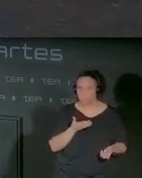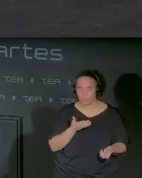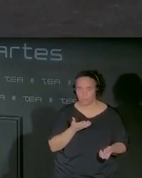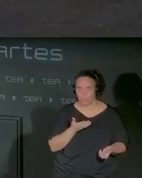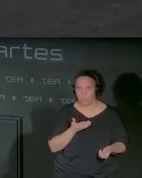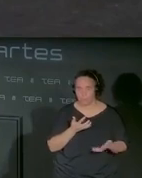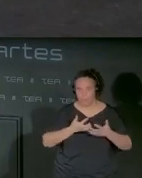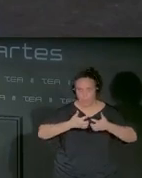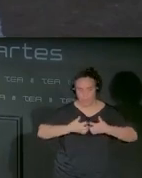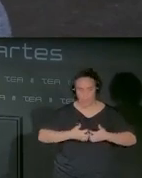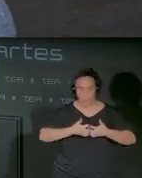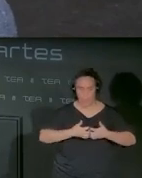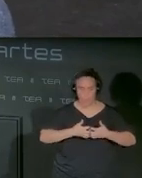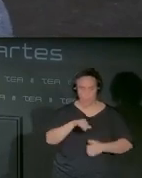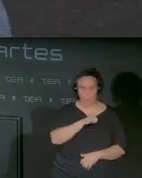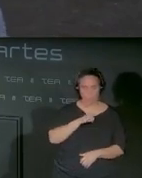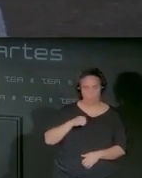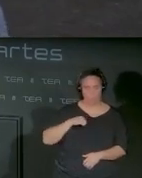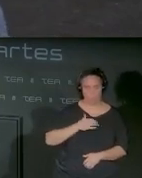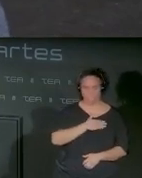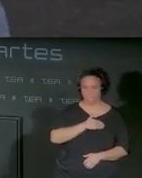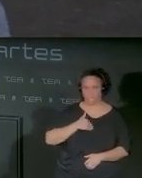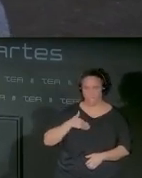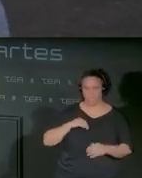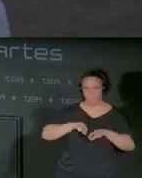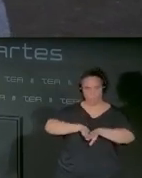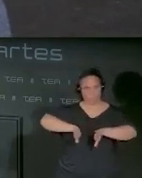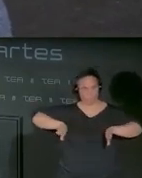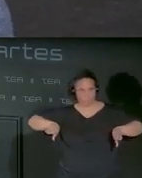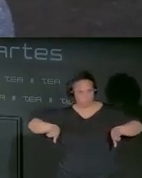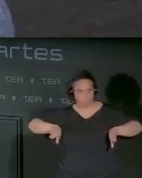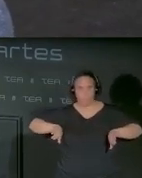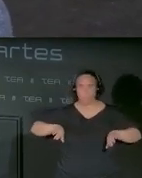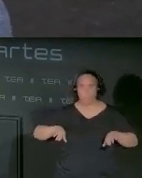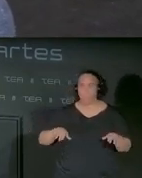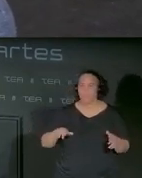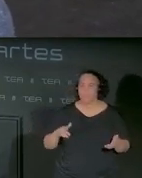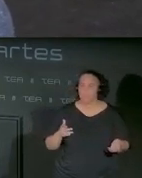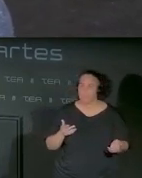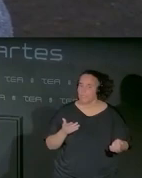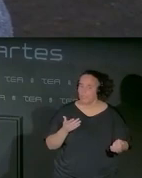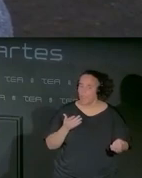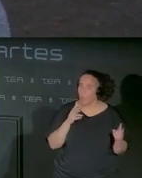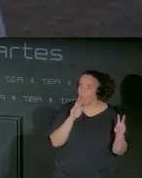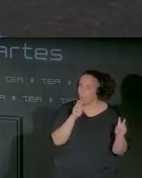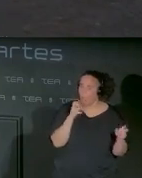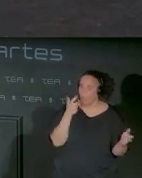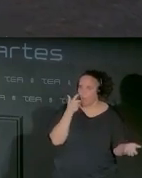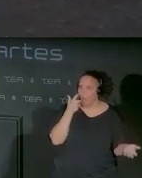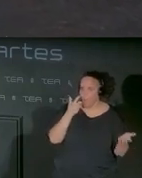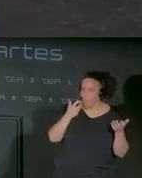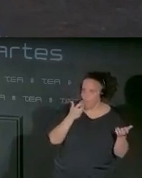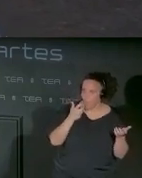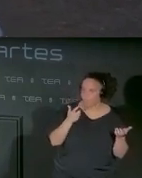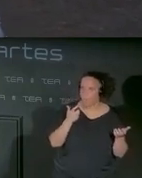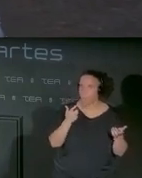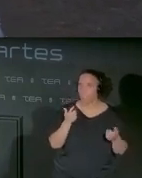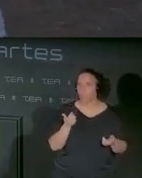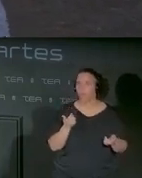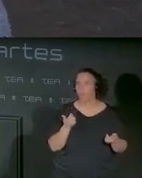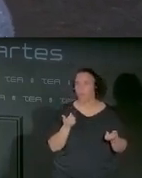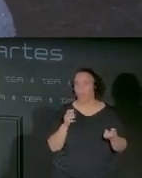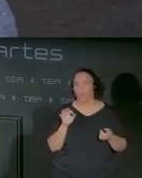speaks about subject that probably no one else speaks about. And if we did that in the movie industry, I think we can do the same